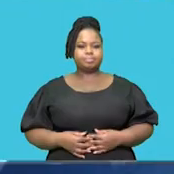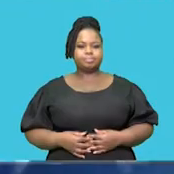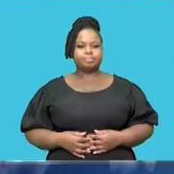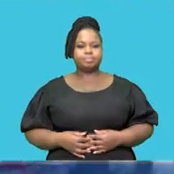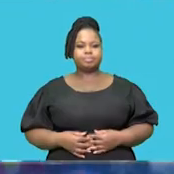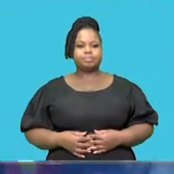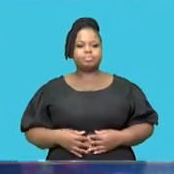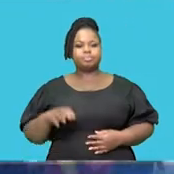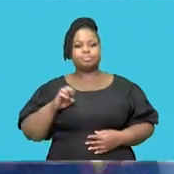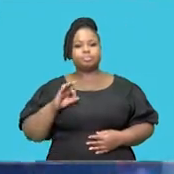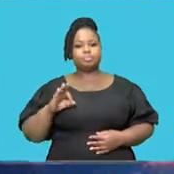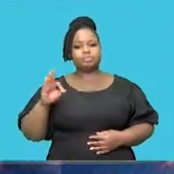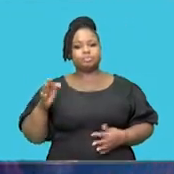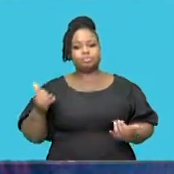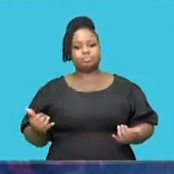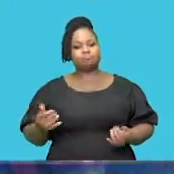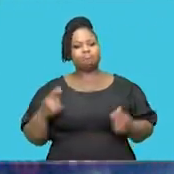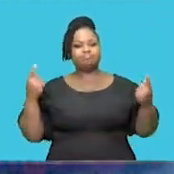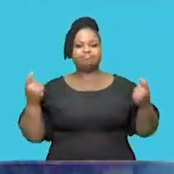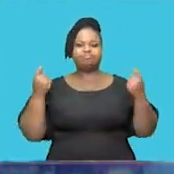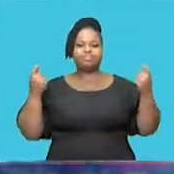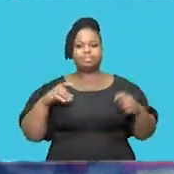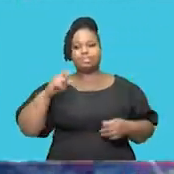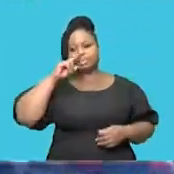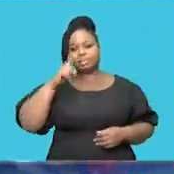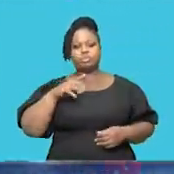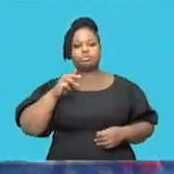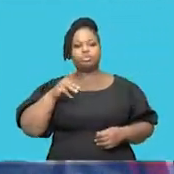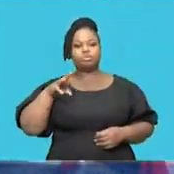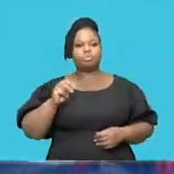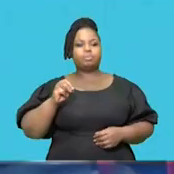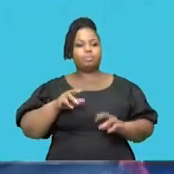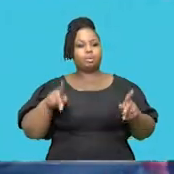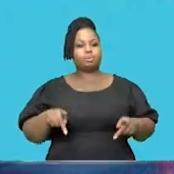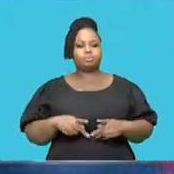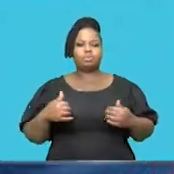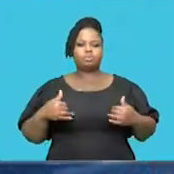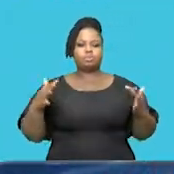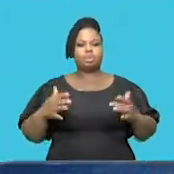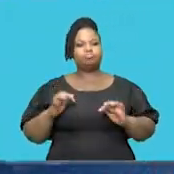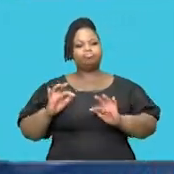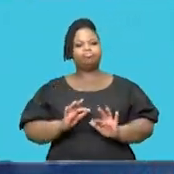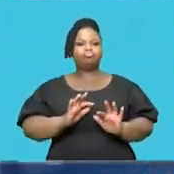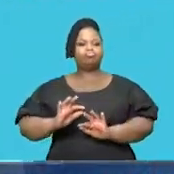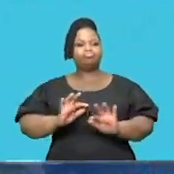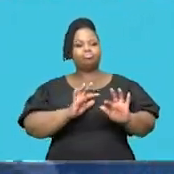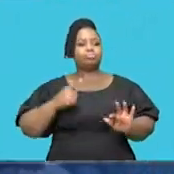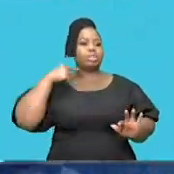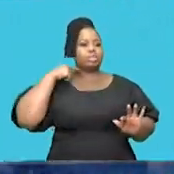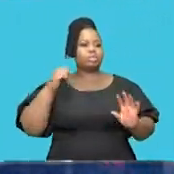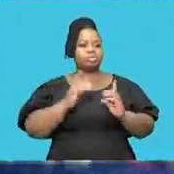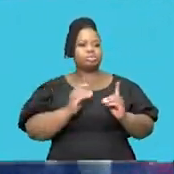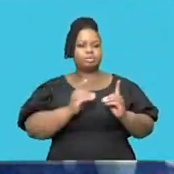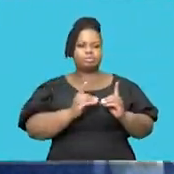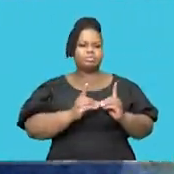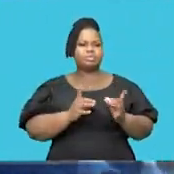The Economic Freedom Fighters held a carnival in Sandton's Mushroom Park. The day began with a parade from the Alexandra Stadium, during which party